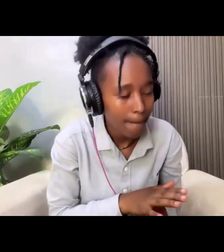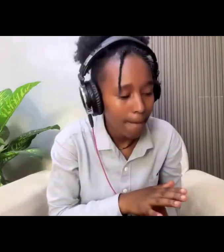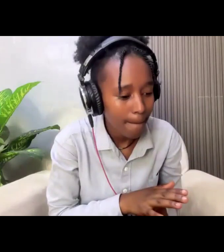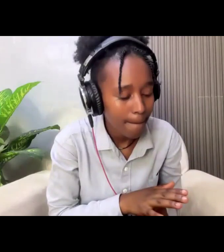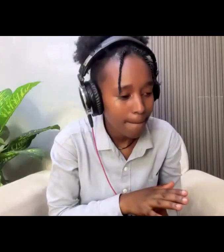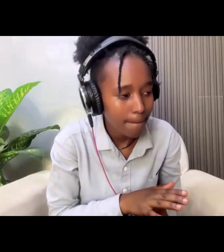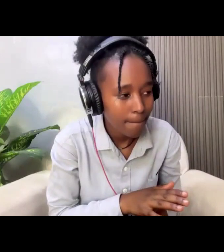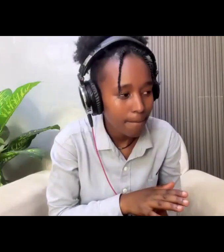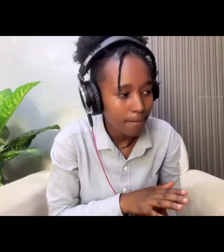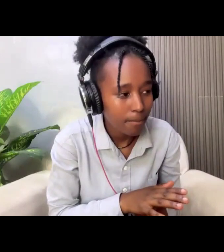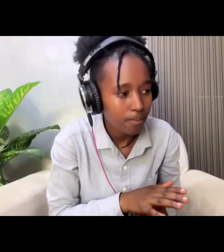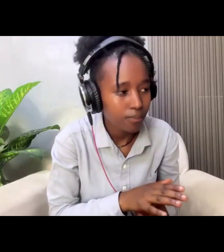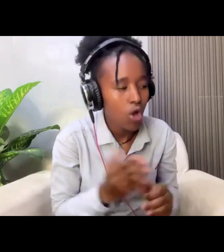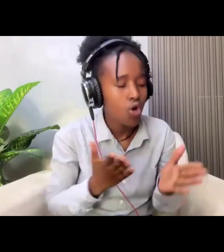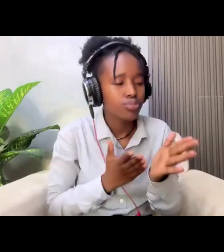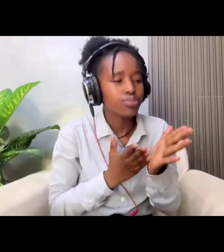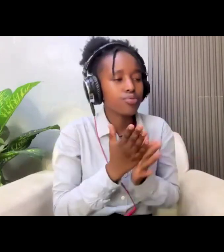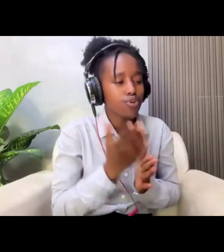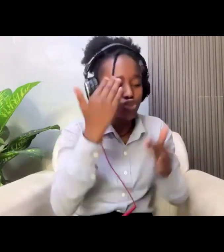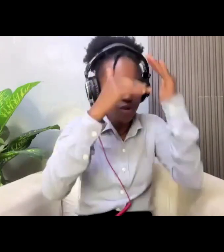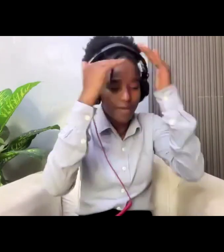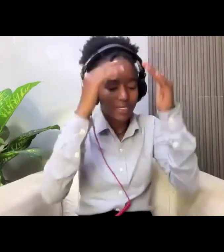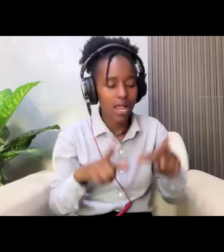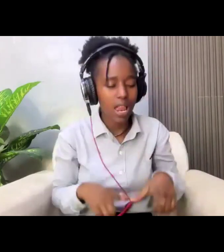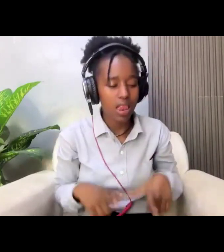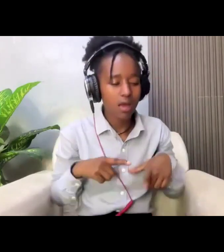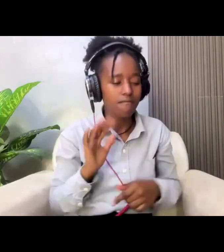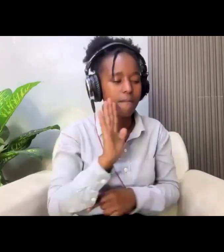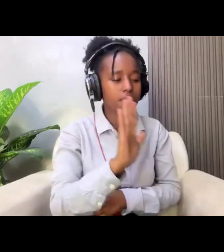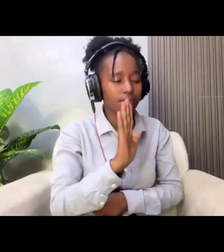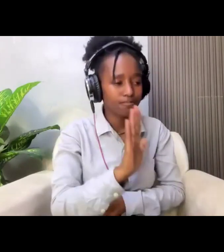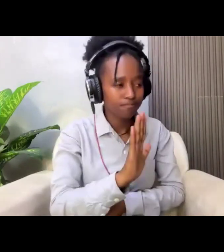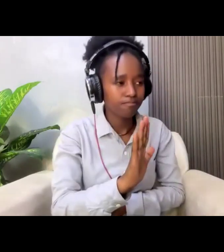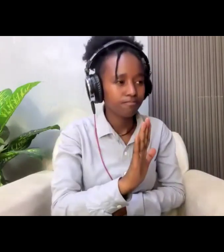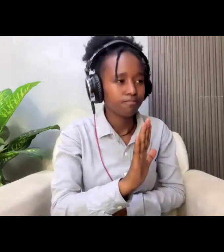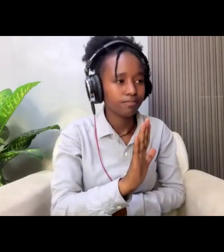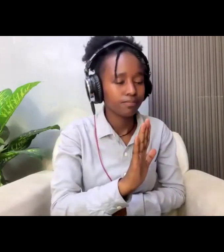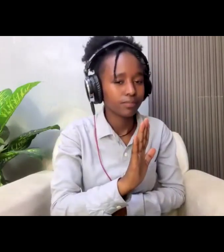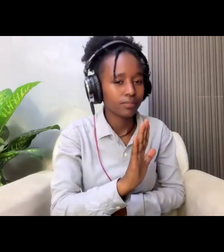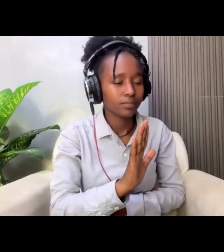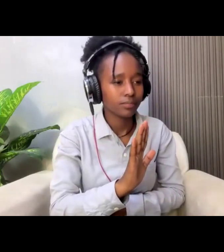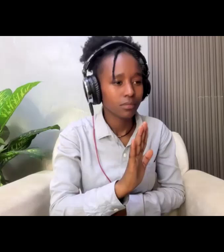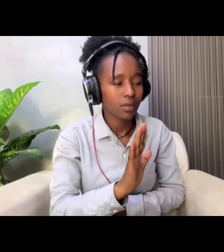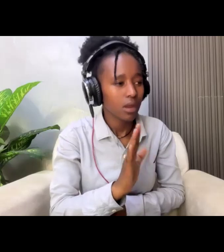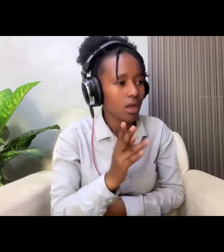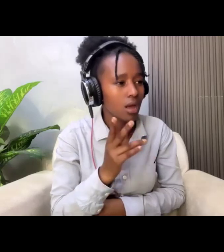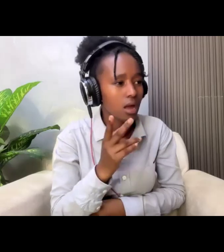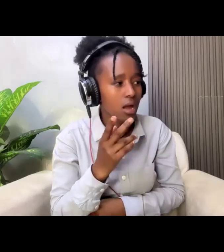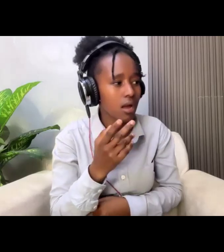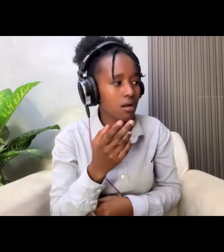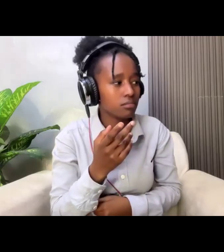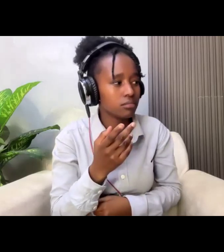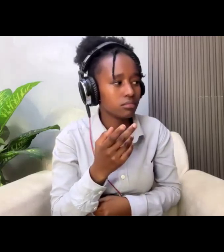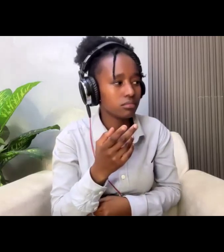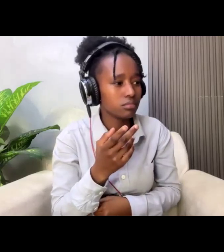going through my university life, we just got the recognition to convert to